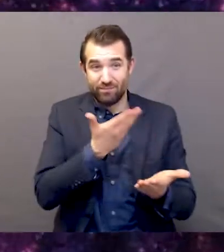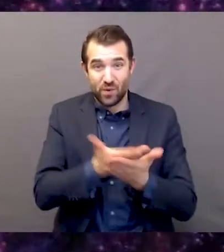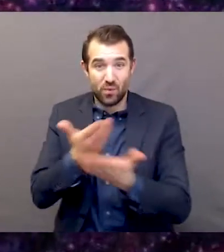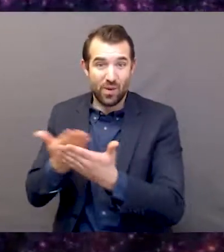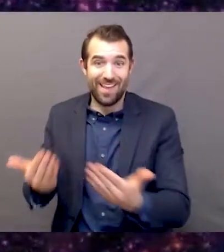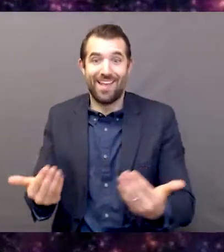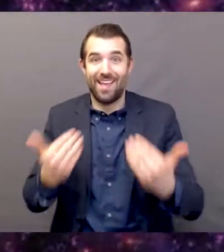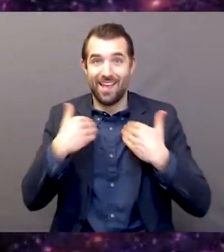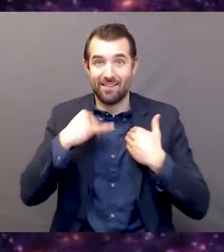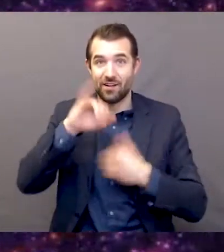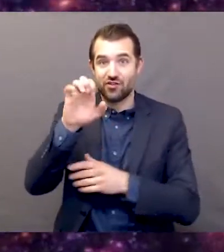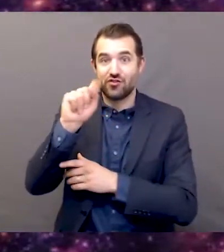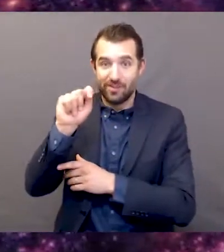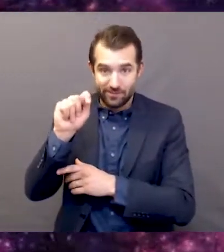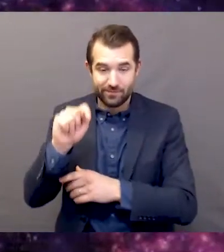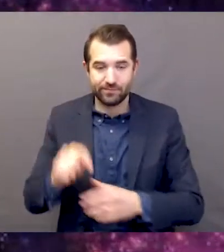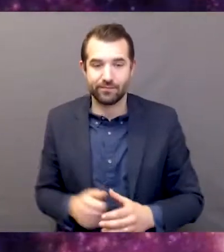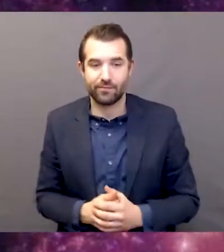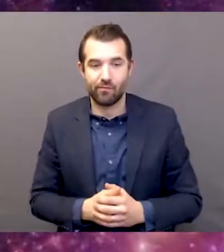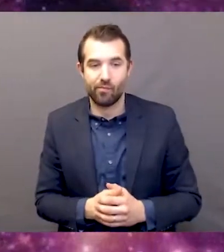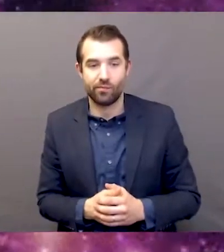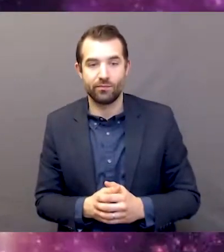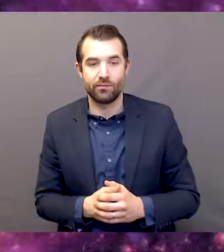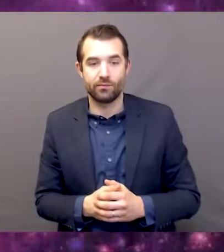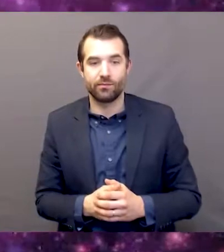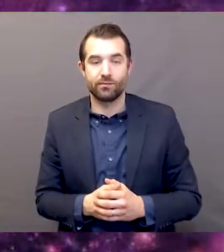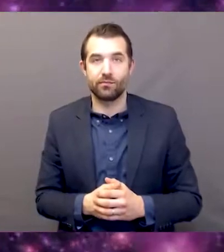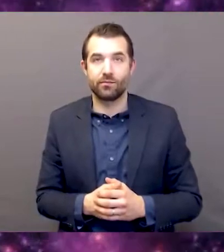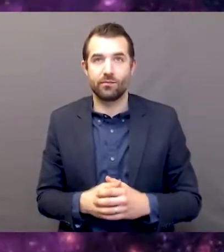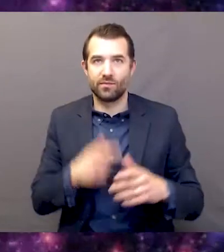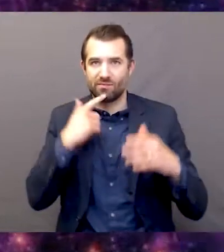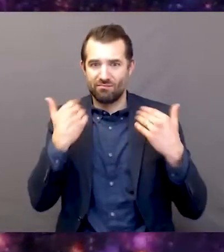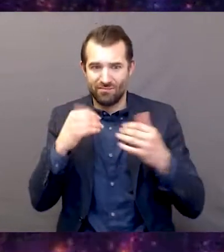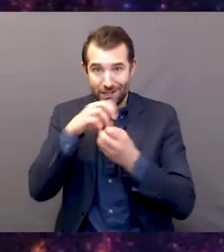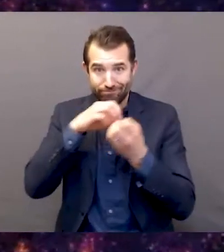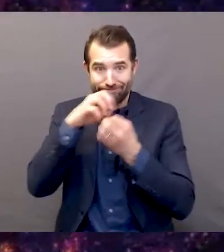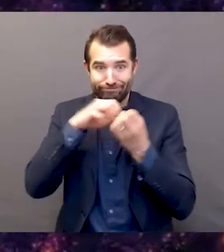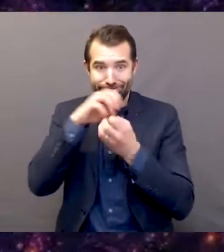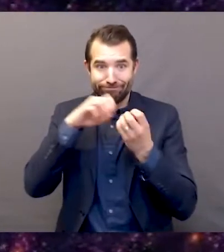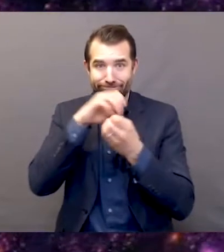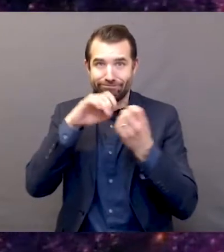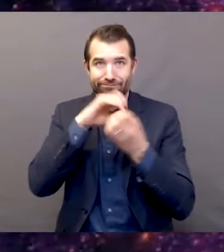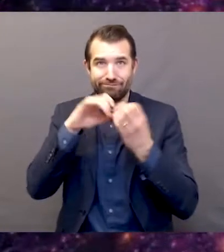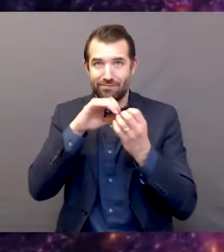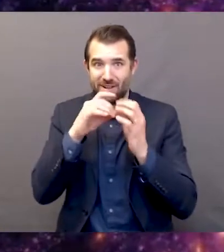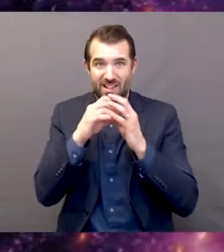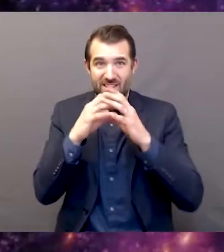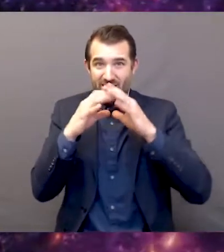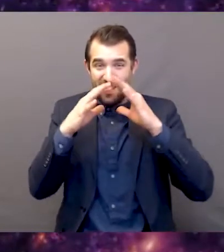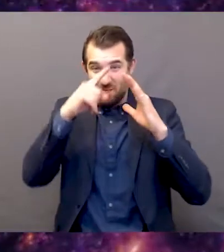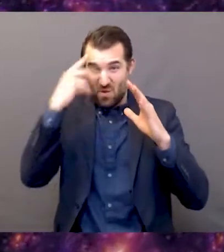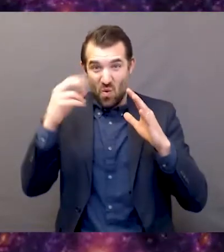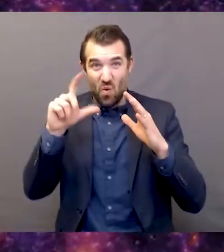wavelengths. The jet is made of this relativistic, very, very energetic particles that are accelerated by the supermassive black